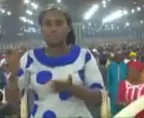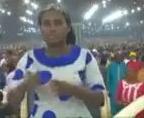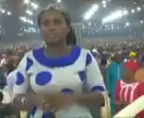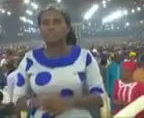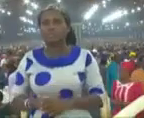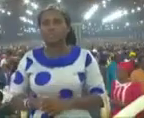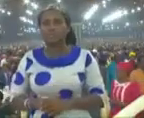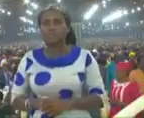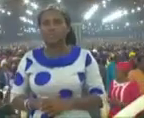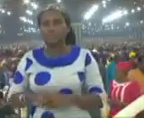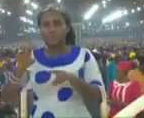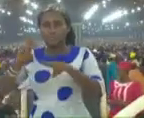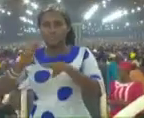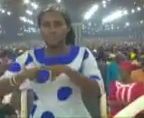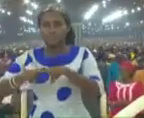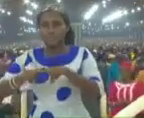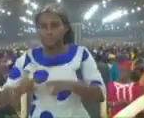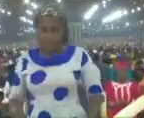Please be seated.